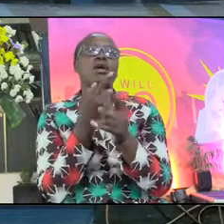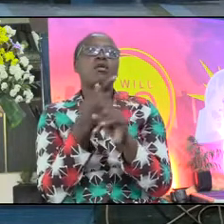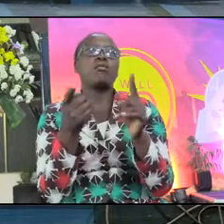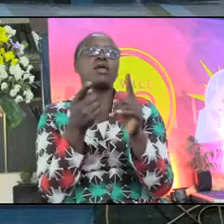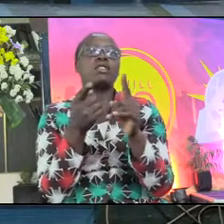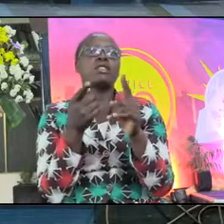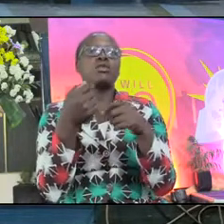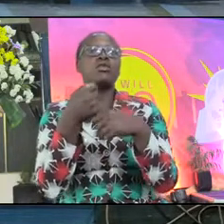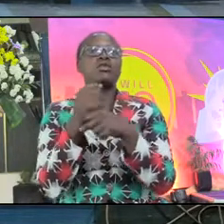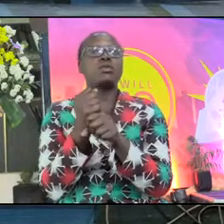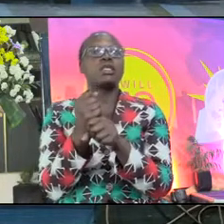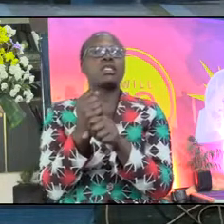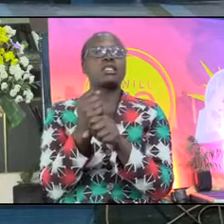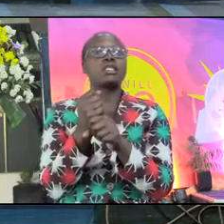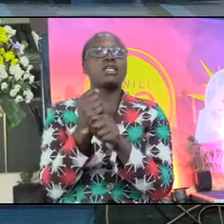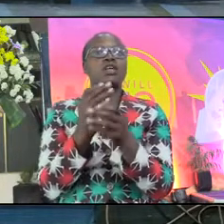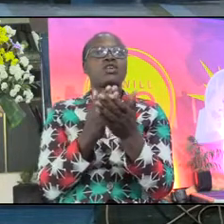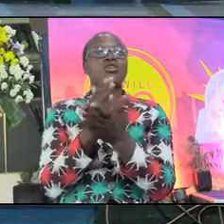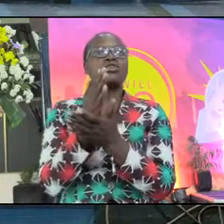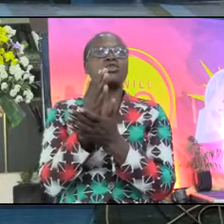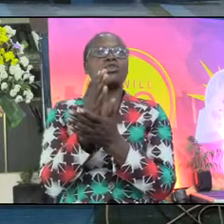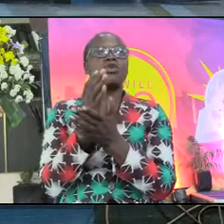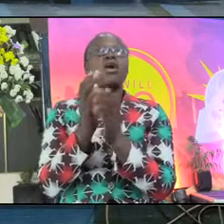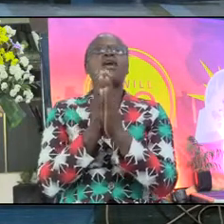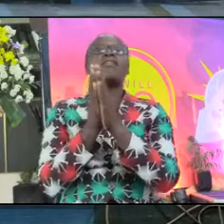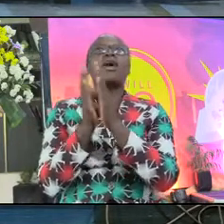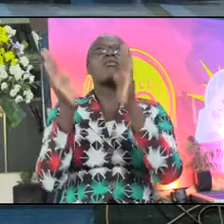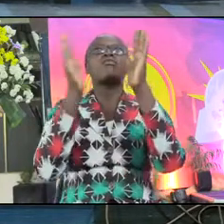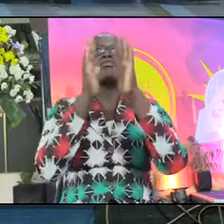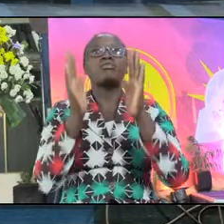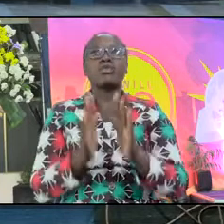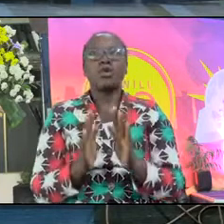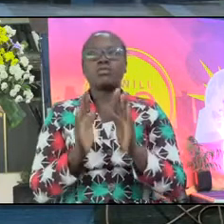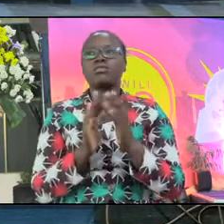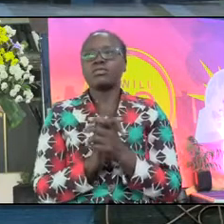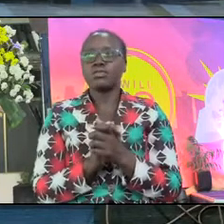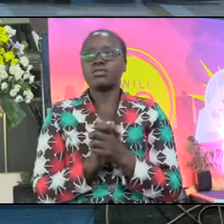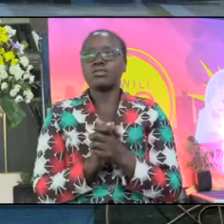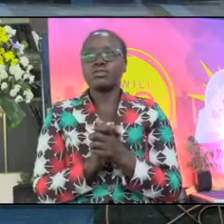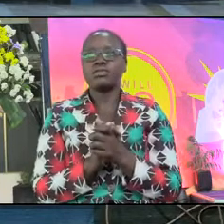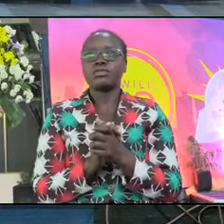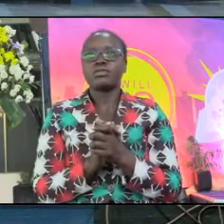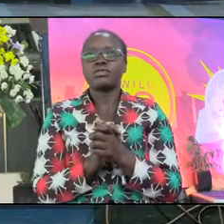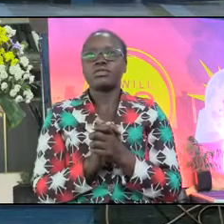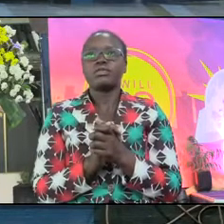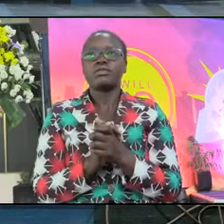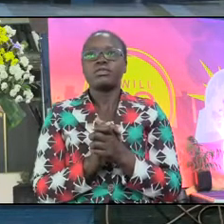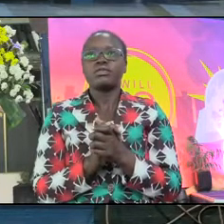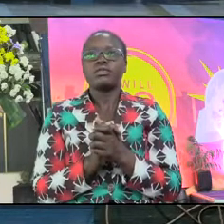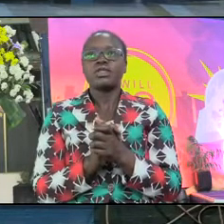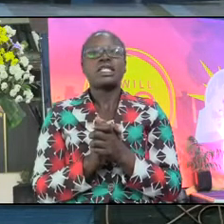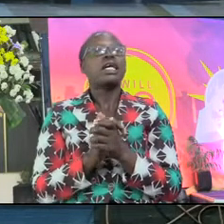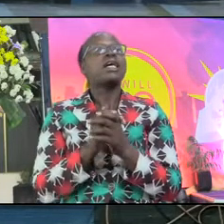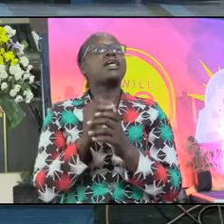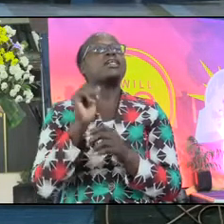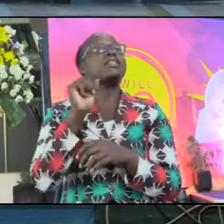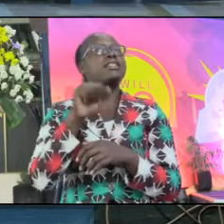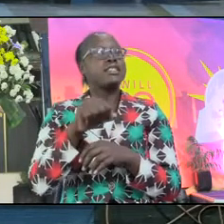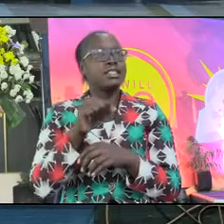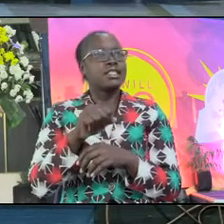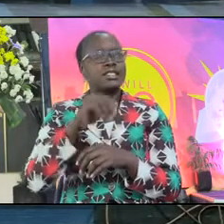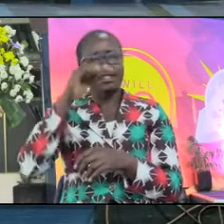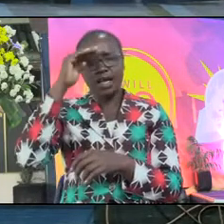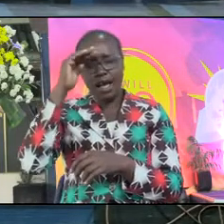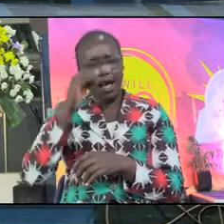we'll make it through the storm. I love that. Yes, sir.